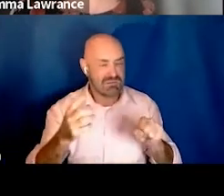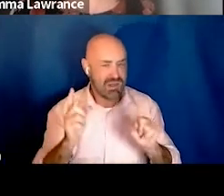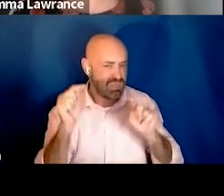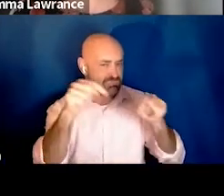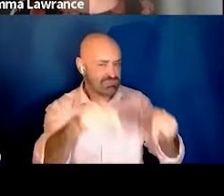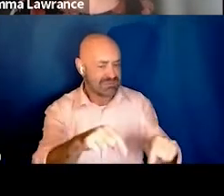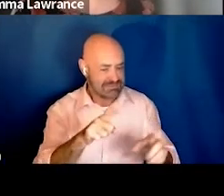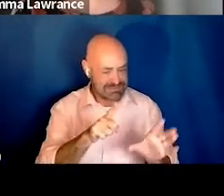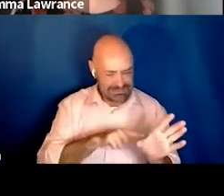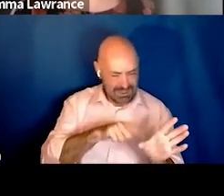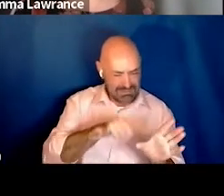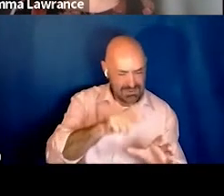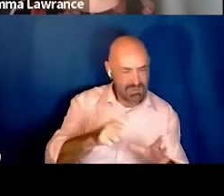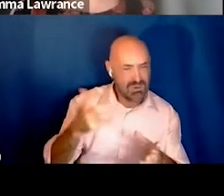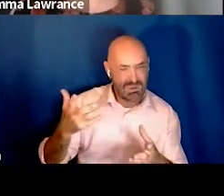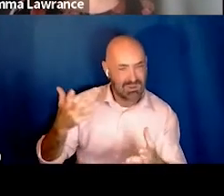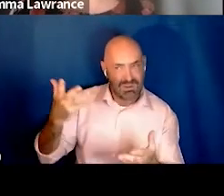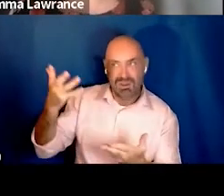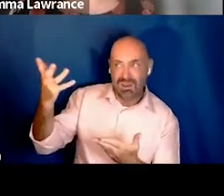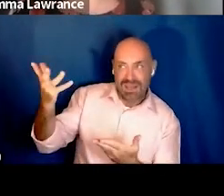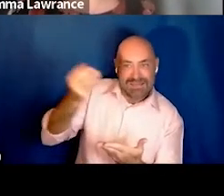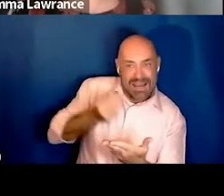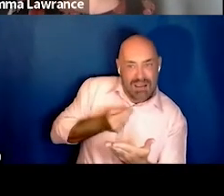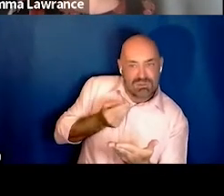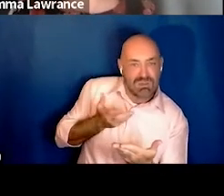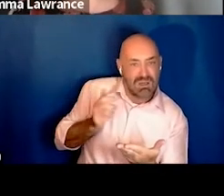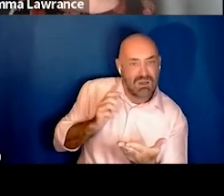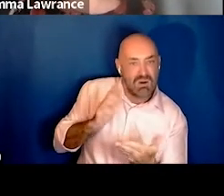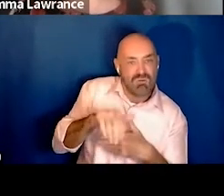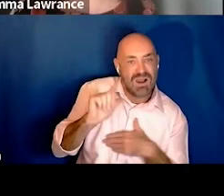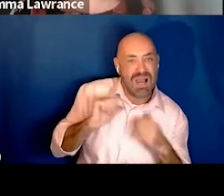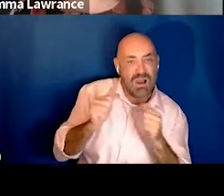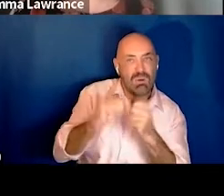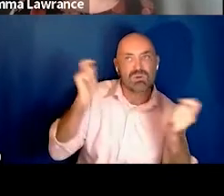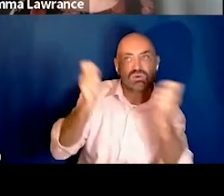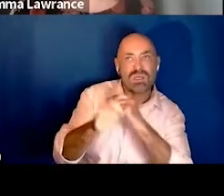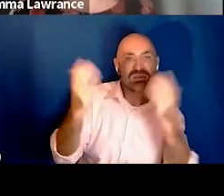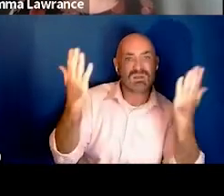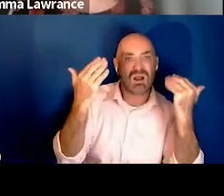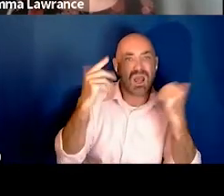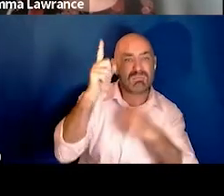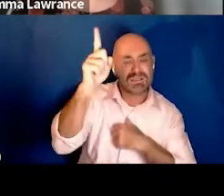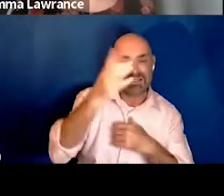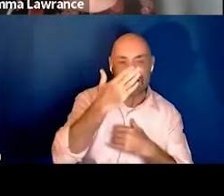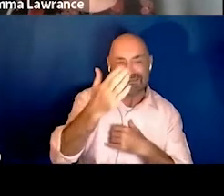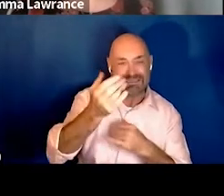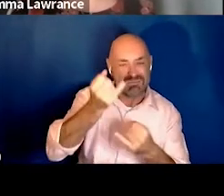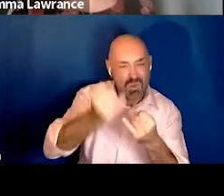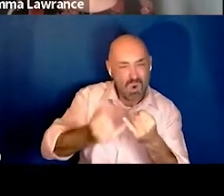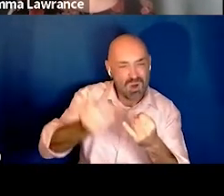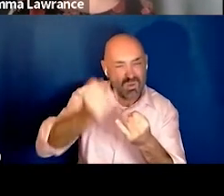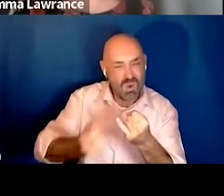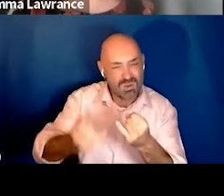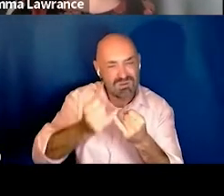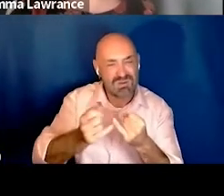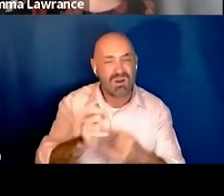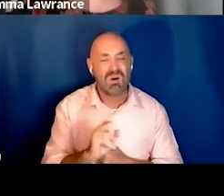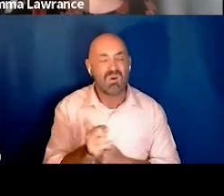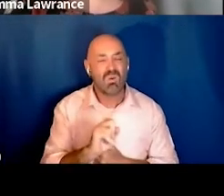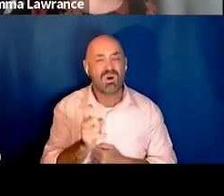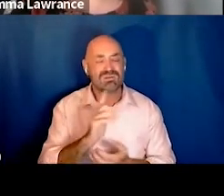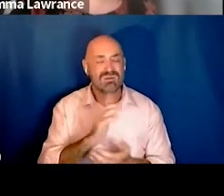young people are inheriting of our changing climate and a world that seems to be getting worse. And what is the uncertainty of